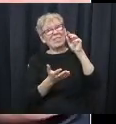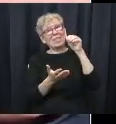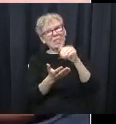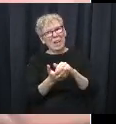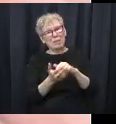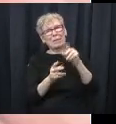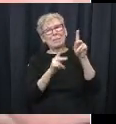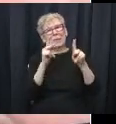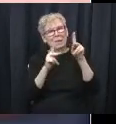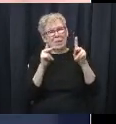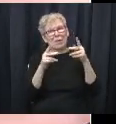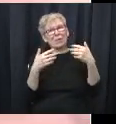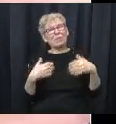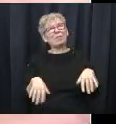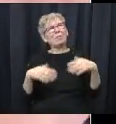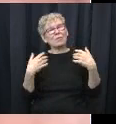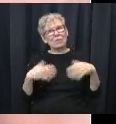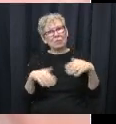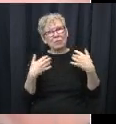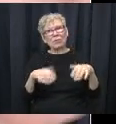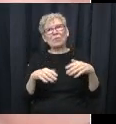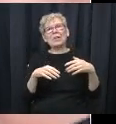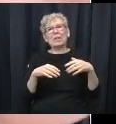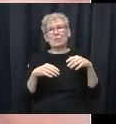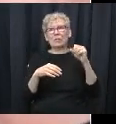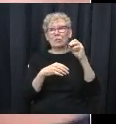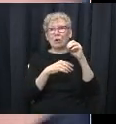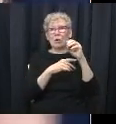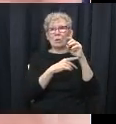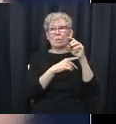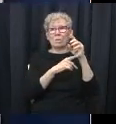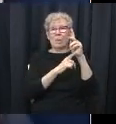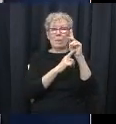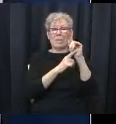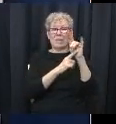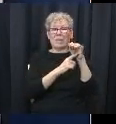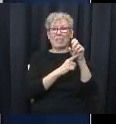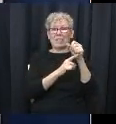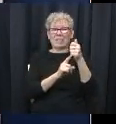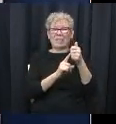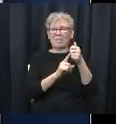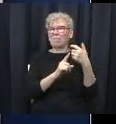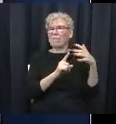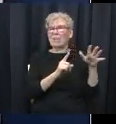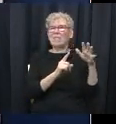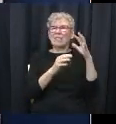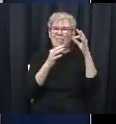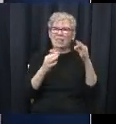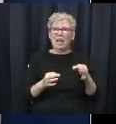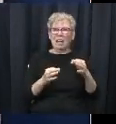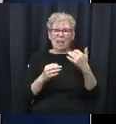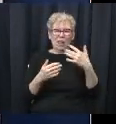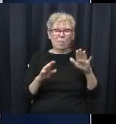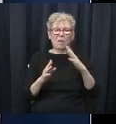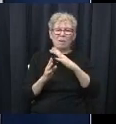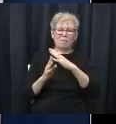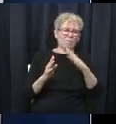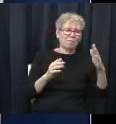themselves the step of moving into red, and they brought that case count down by over 70% in just a 2-week period.